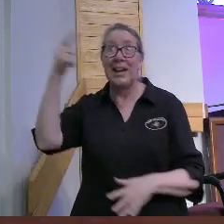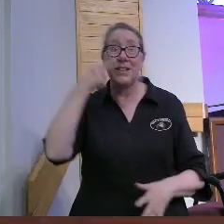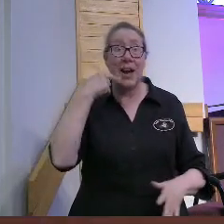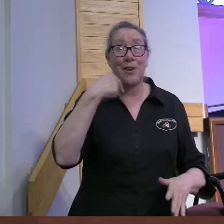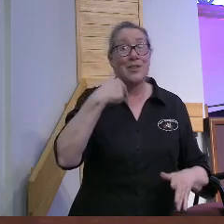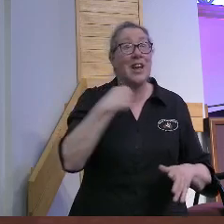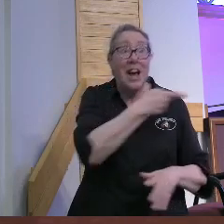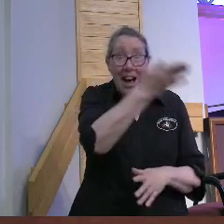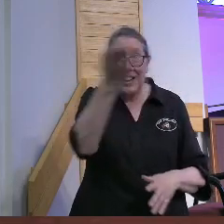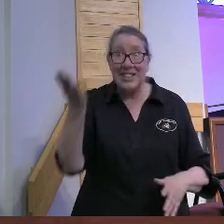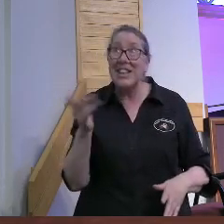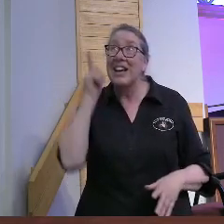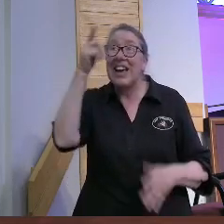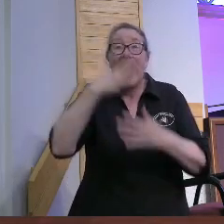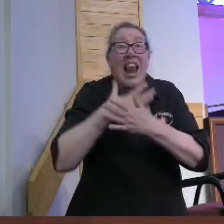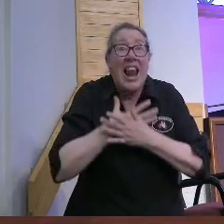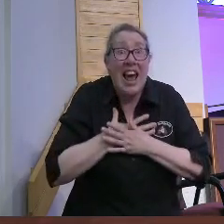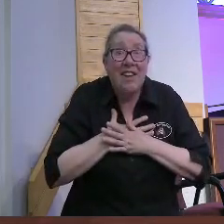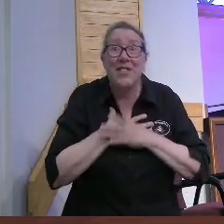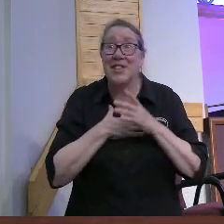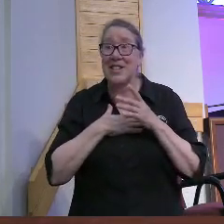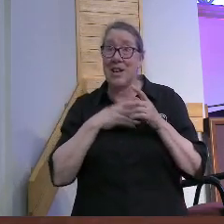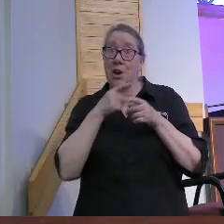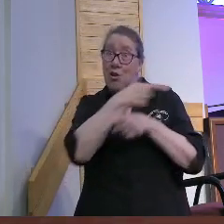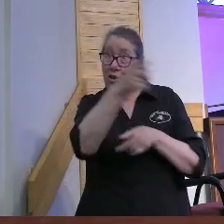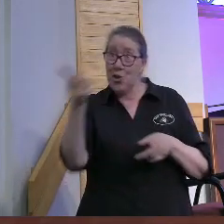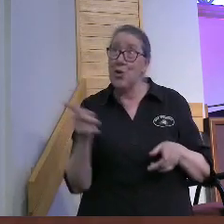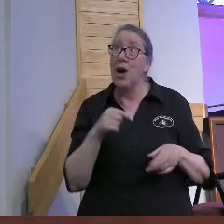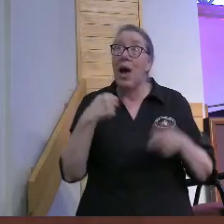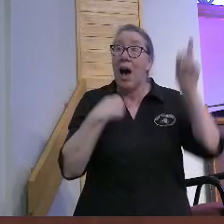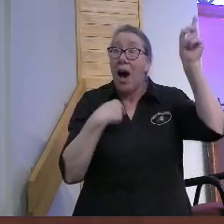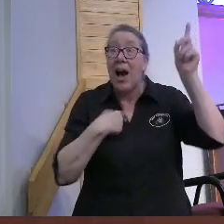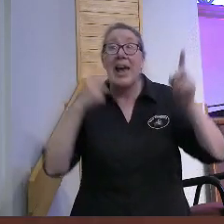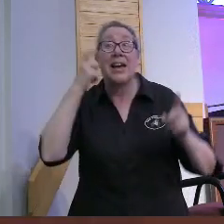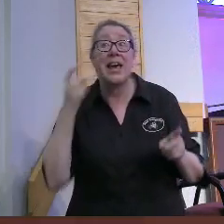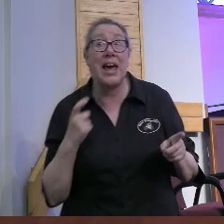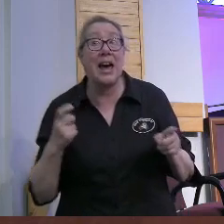love you. I care for you. I will provide your needs. Everyone say, not my wants.